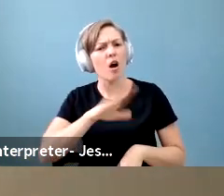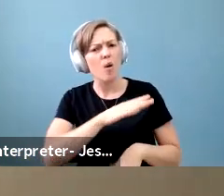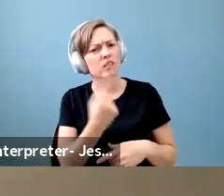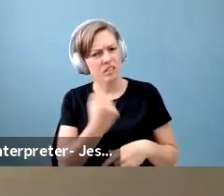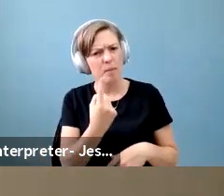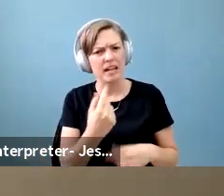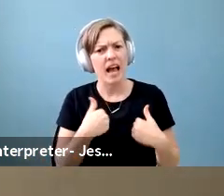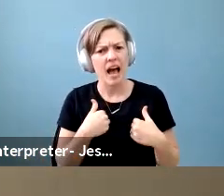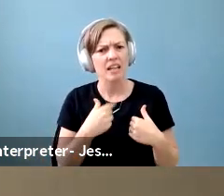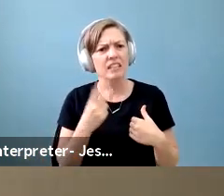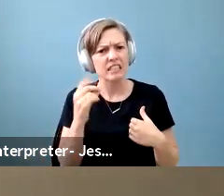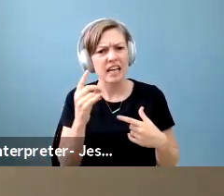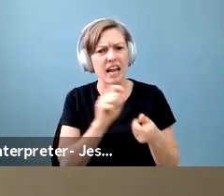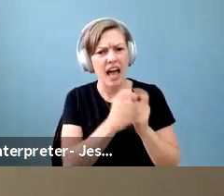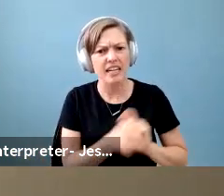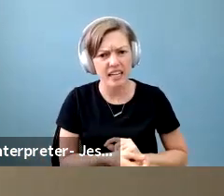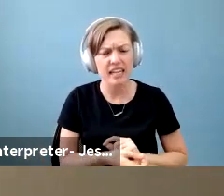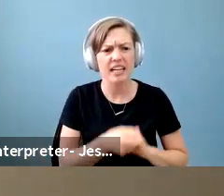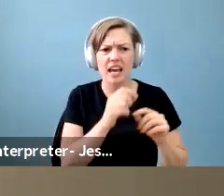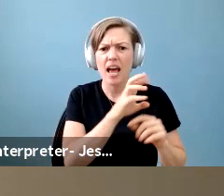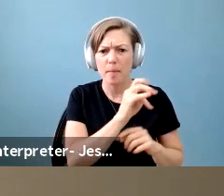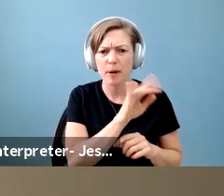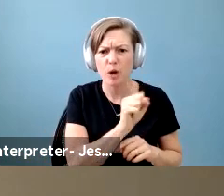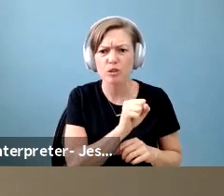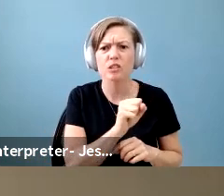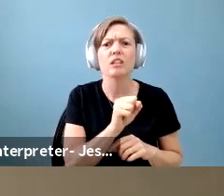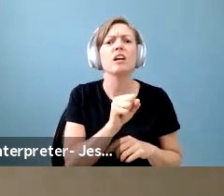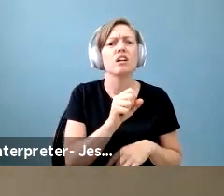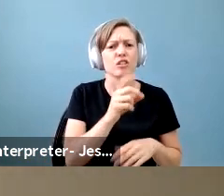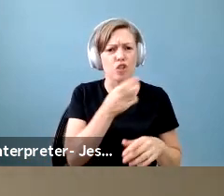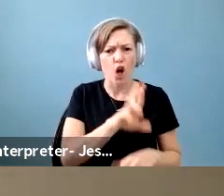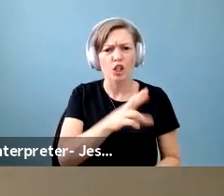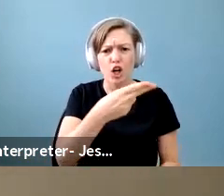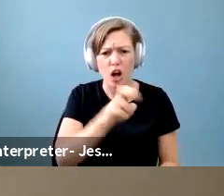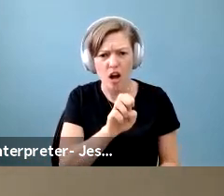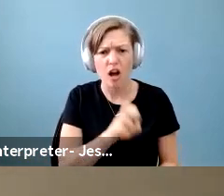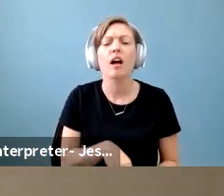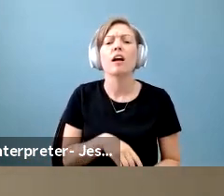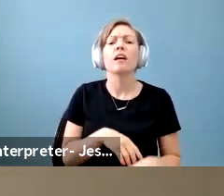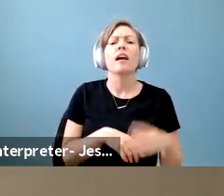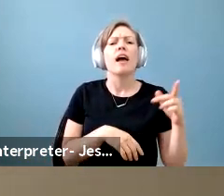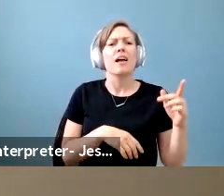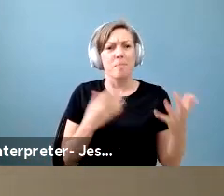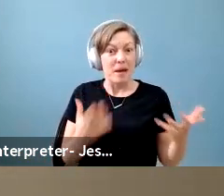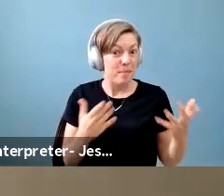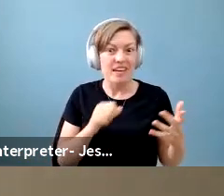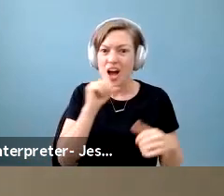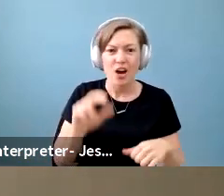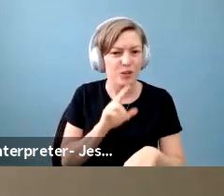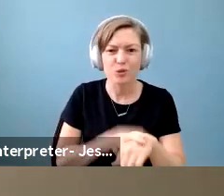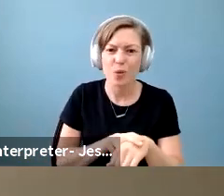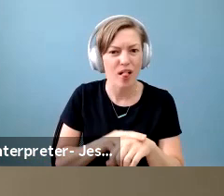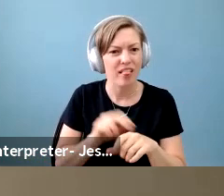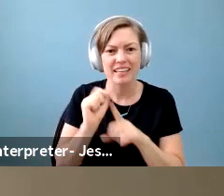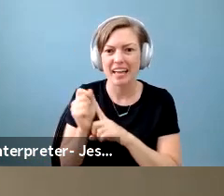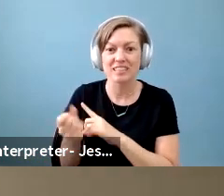has edited embryos, Dr. Hu, and there may be unusual cases where we might want